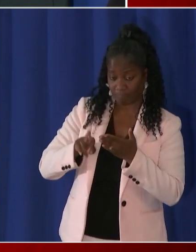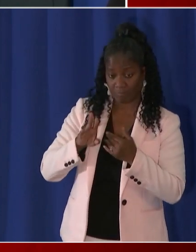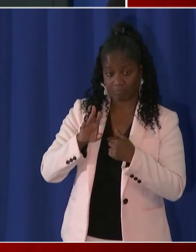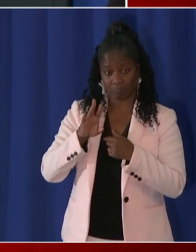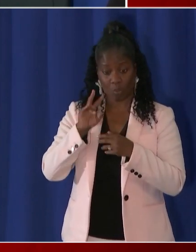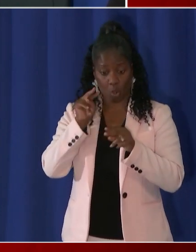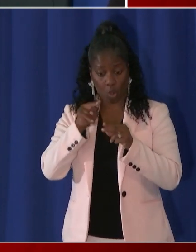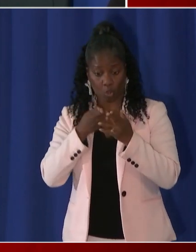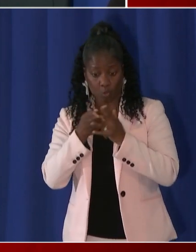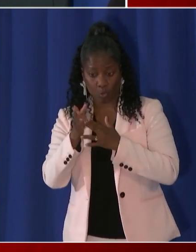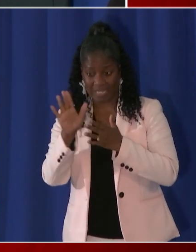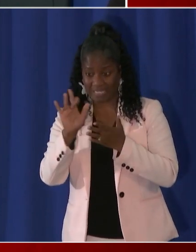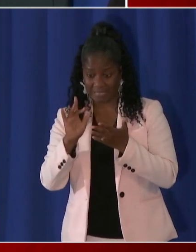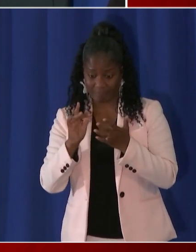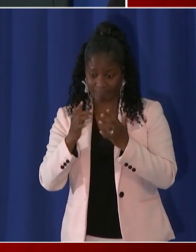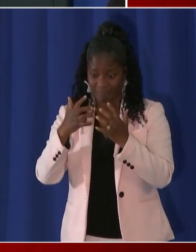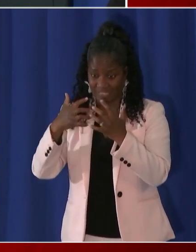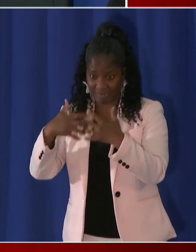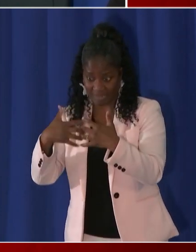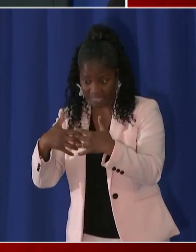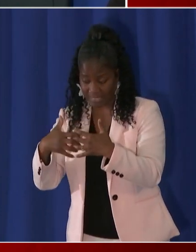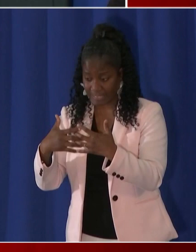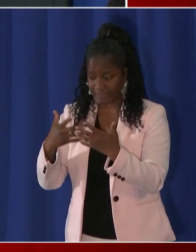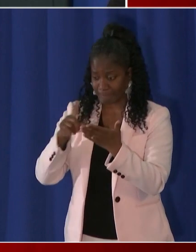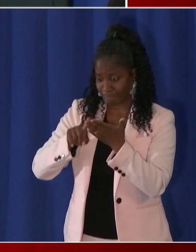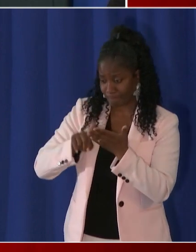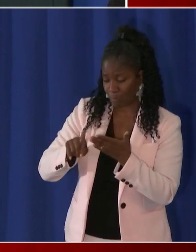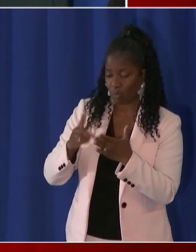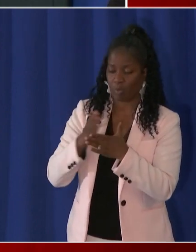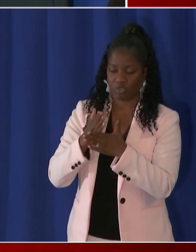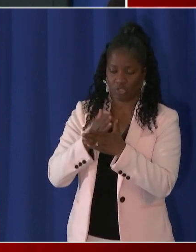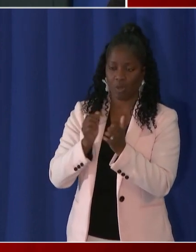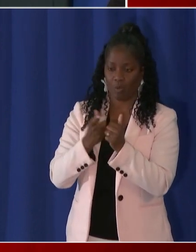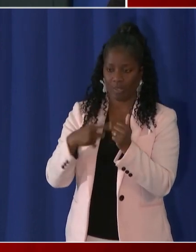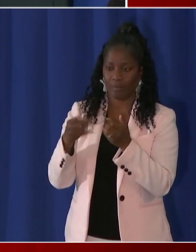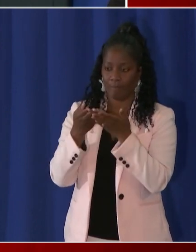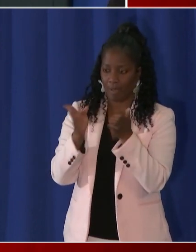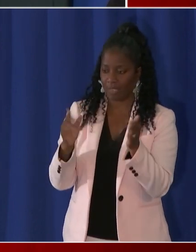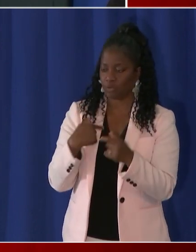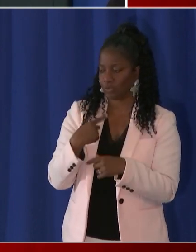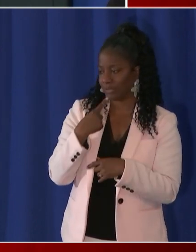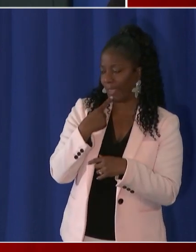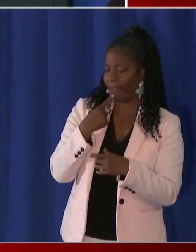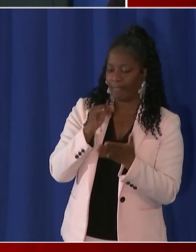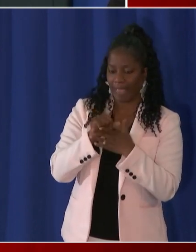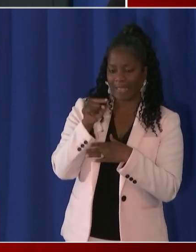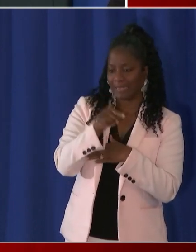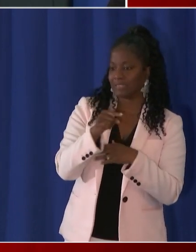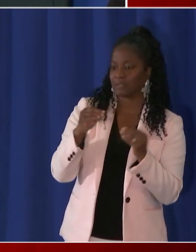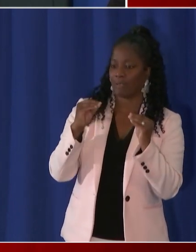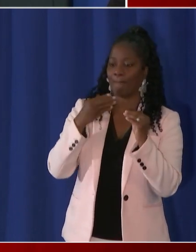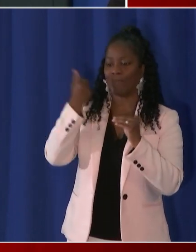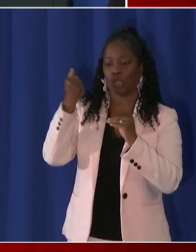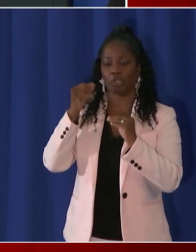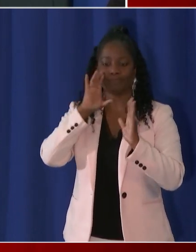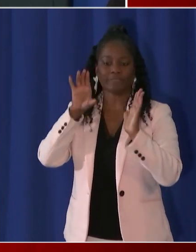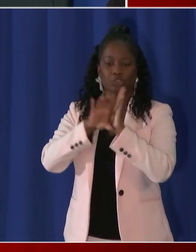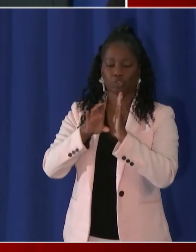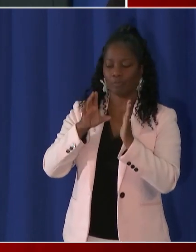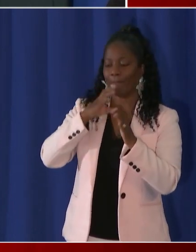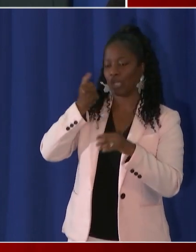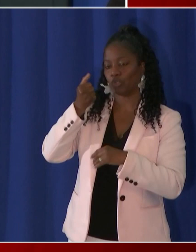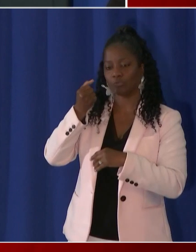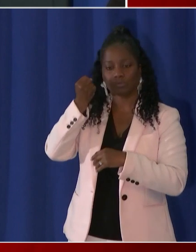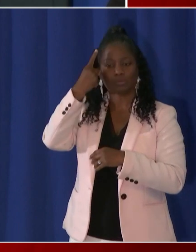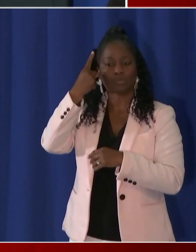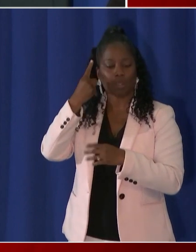kind of go through, that we're able to get to that, and we can share that with the public at that point to say, hey, you know, kind of here's a better picture, or at least